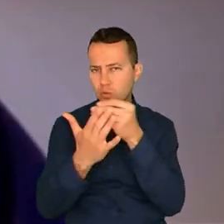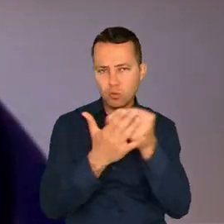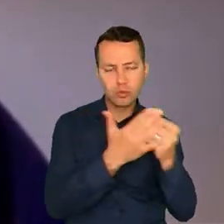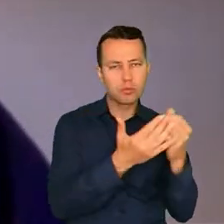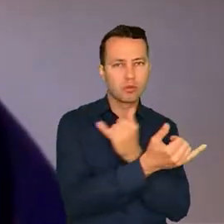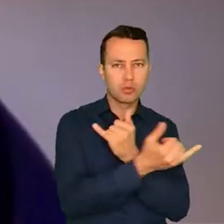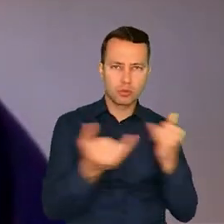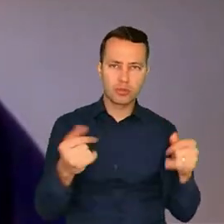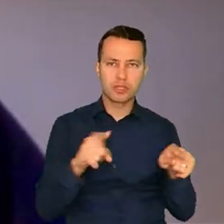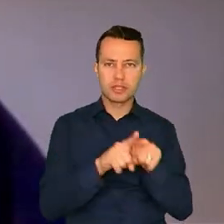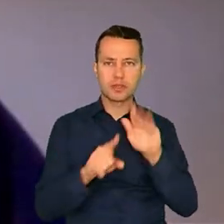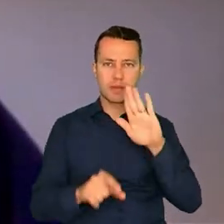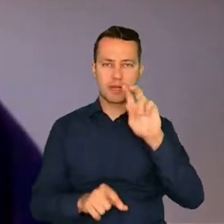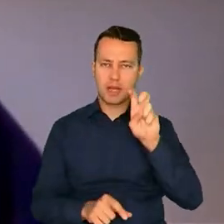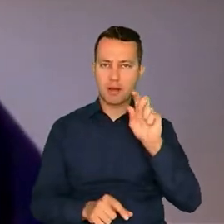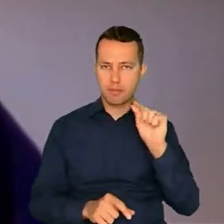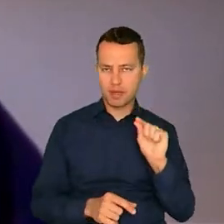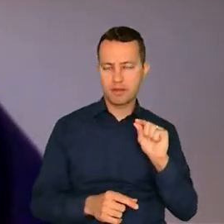and installations.